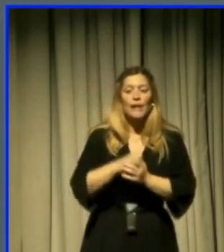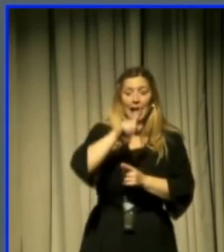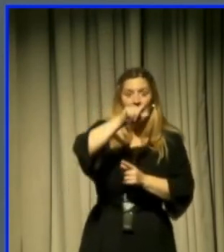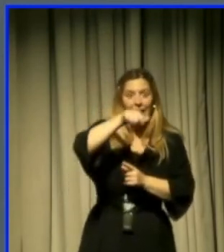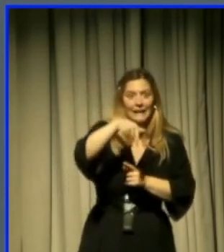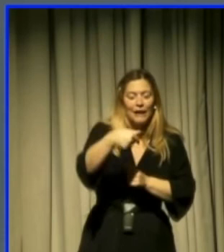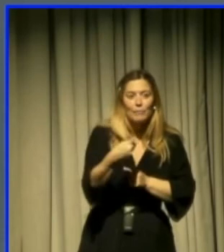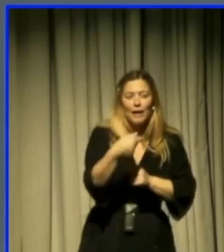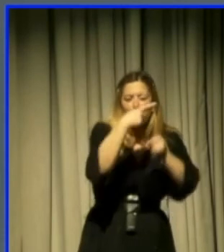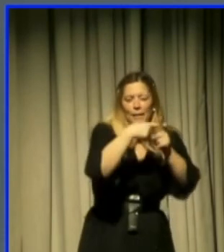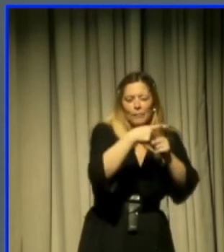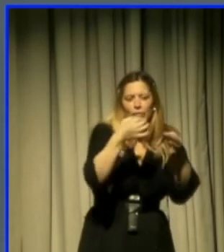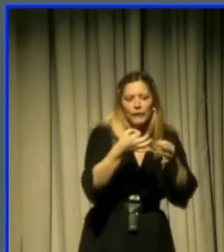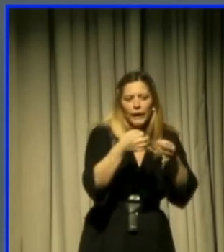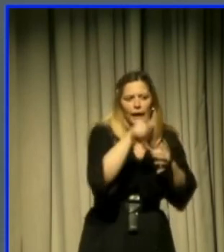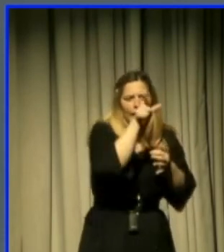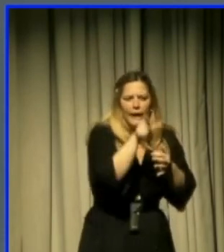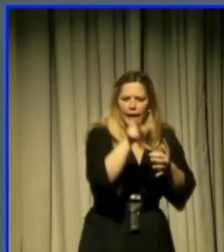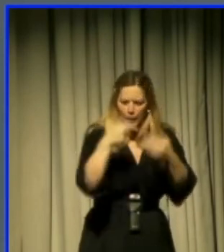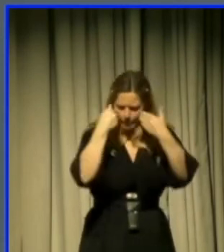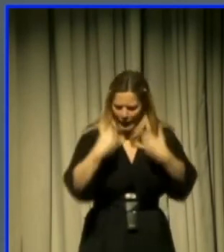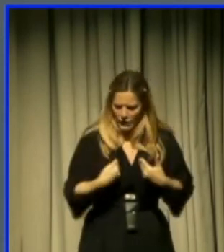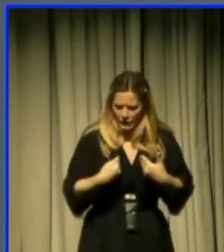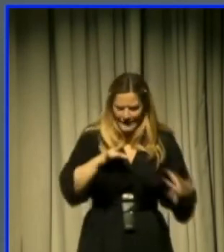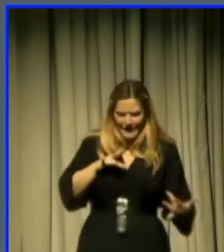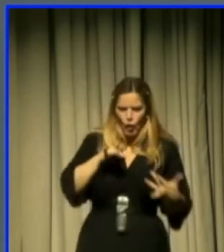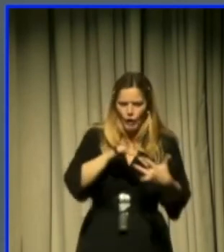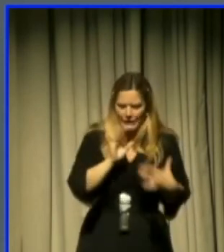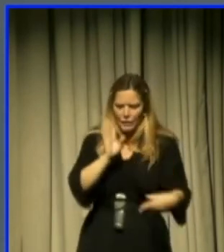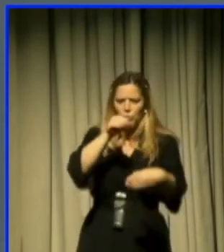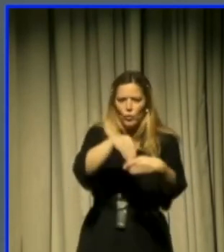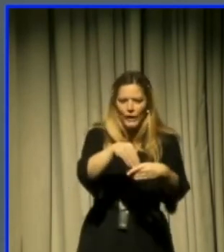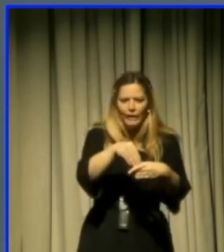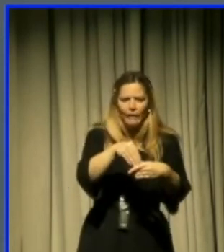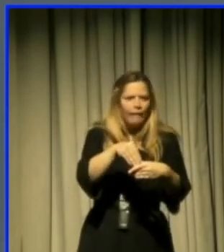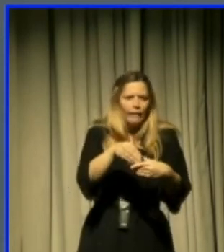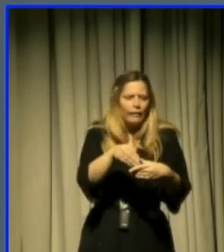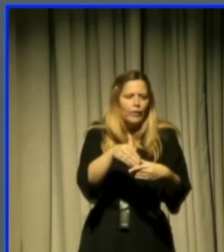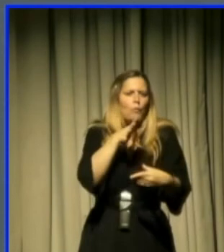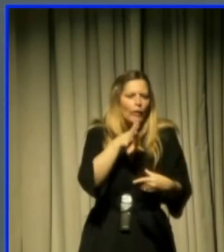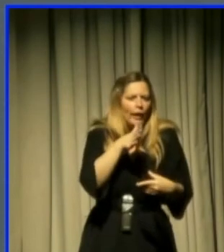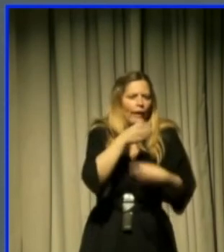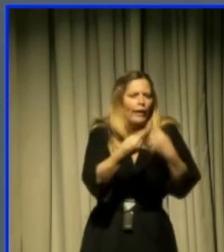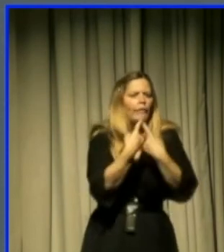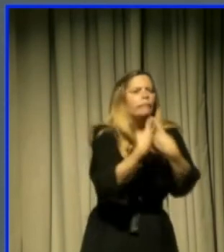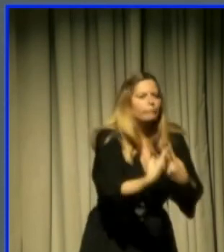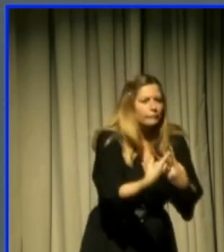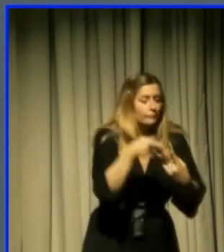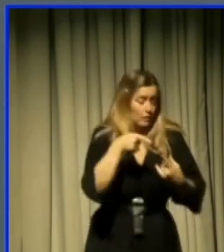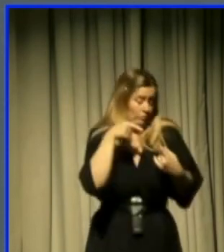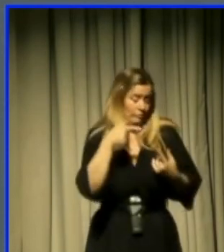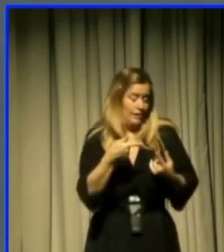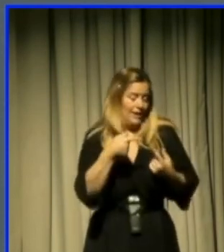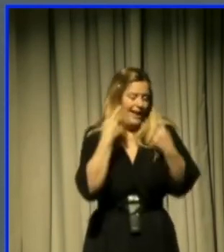we basically devised to answer. And when we tried to answer this question, we wanted to design something